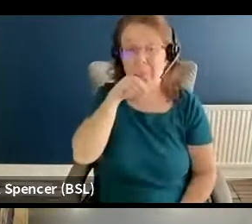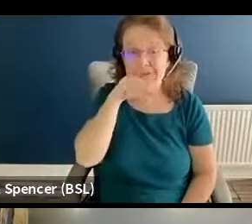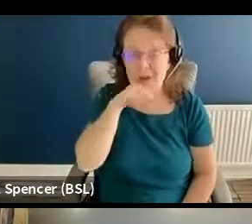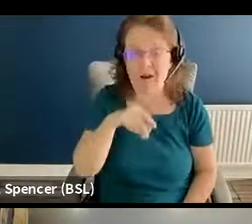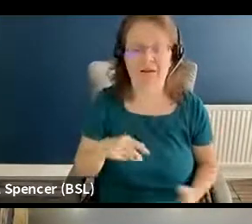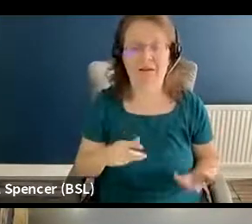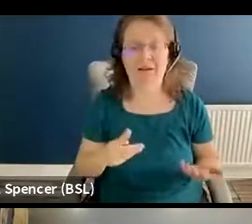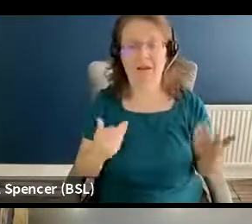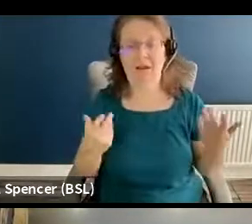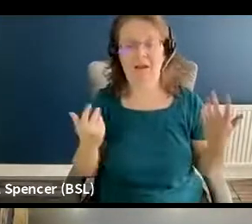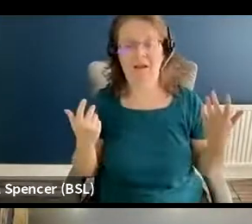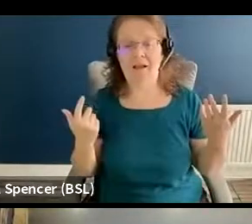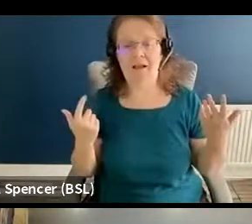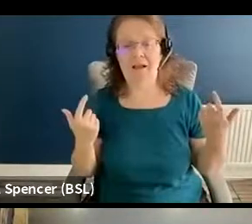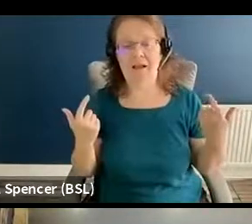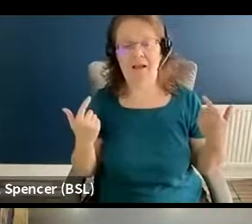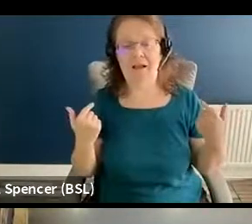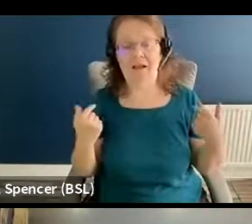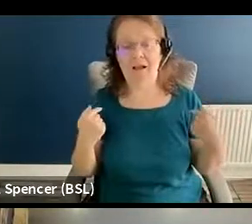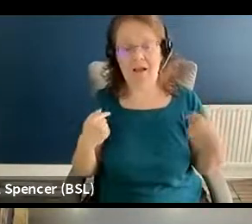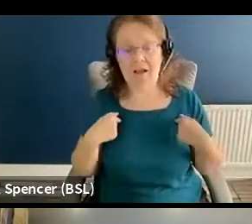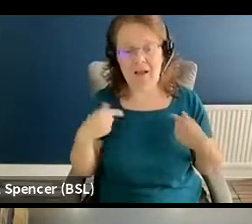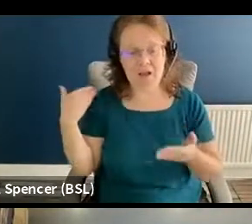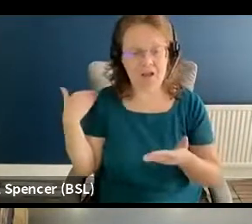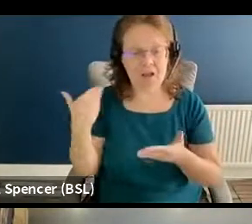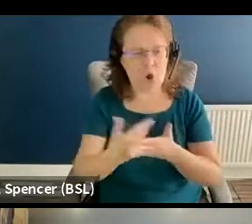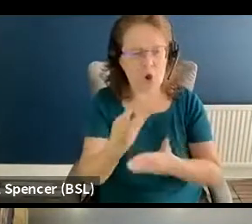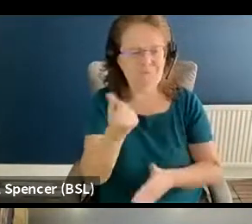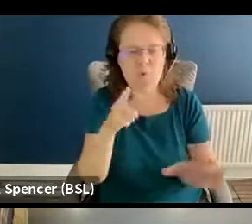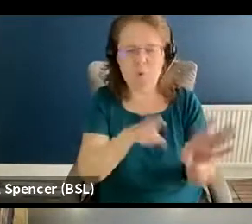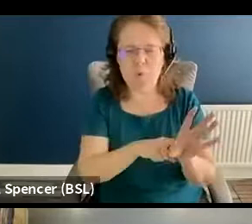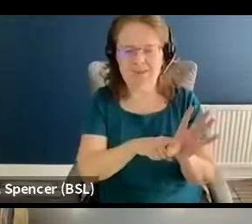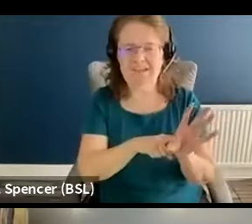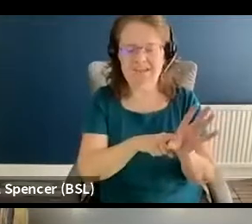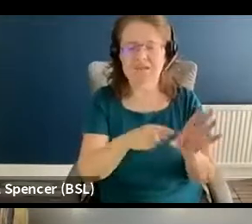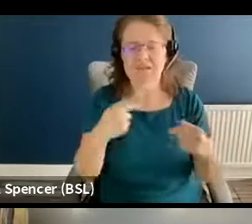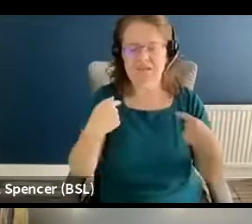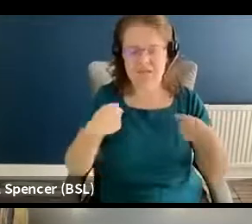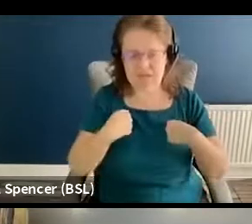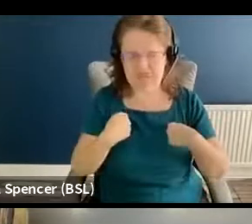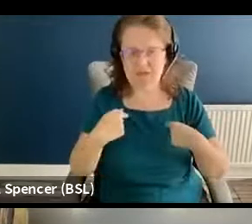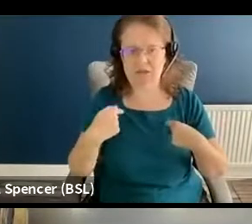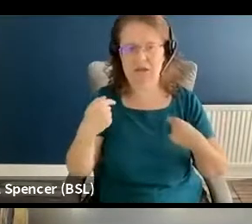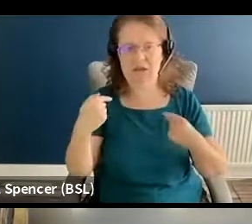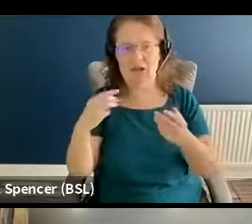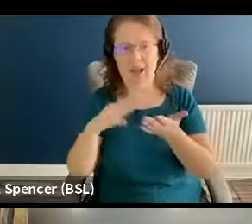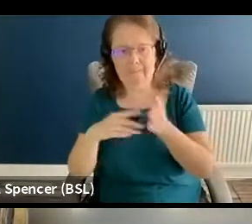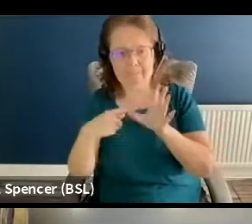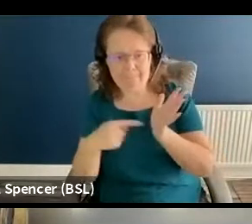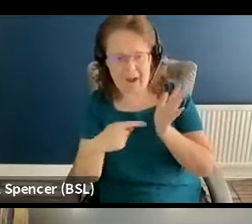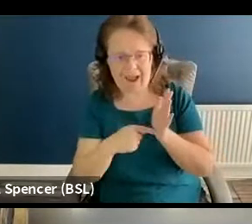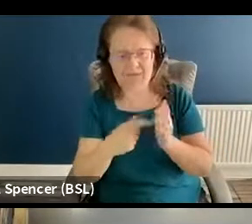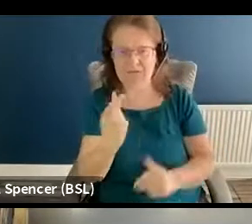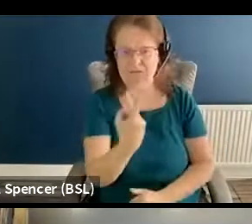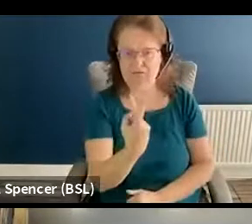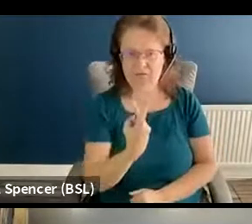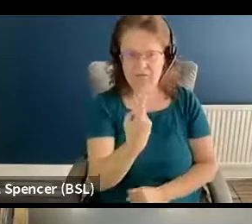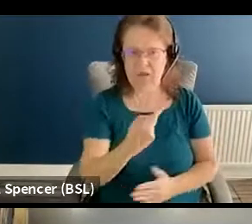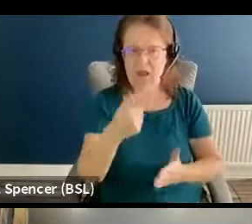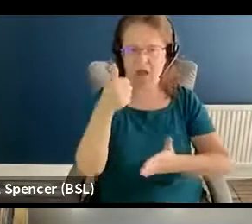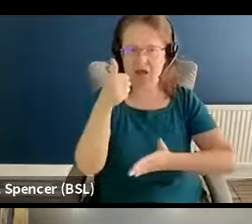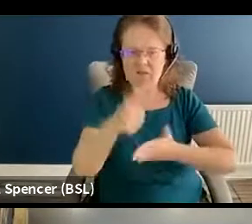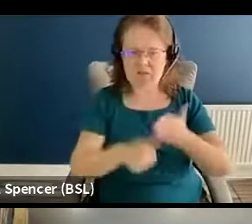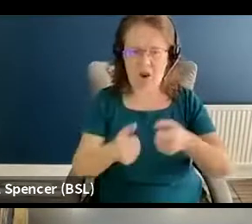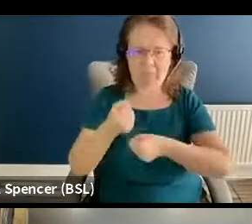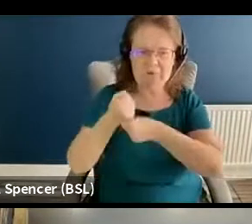And I think for the last few years, me and Matt initially started